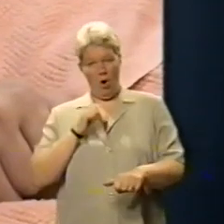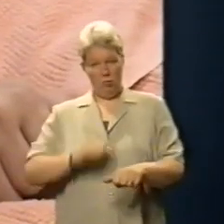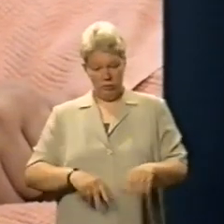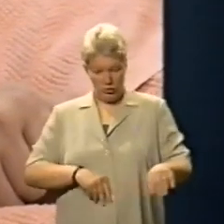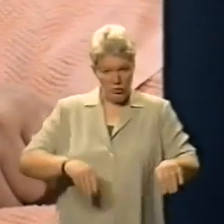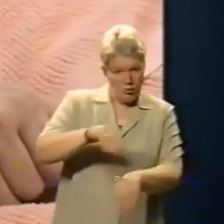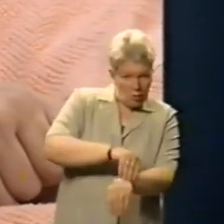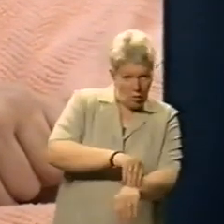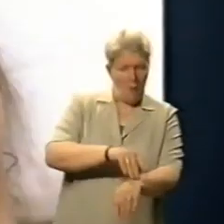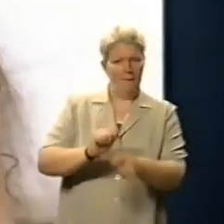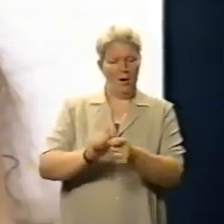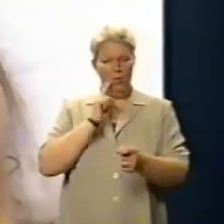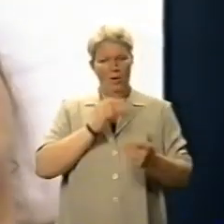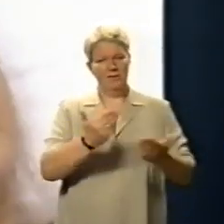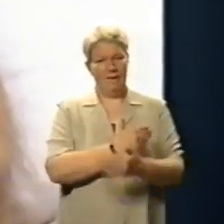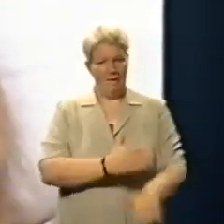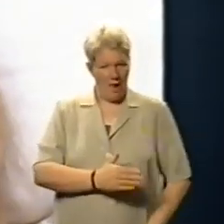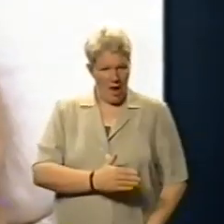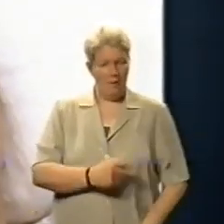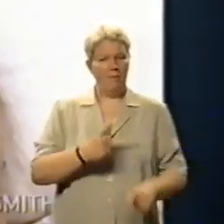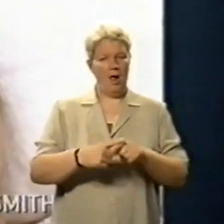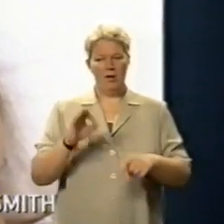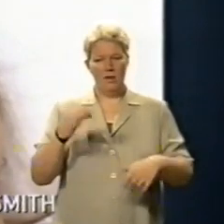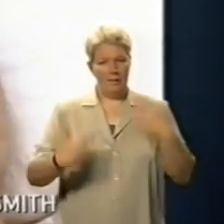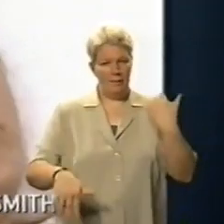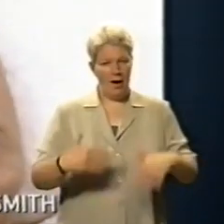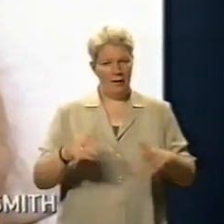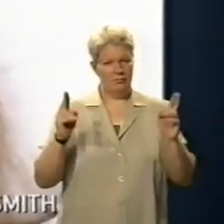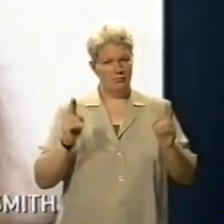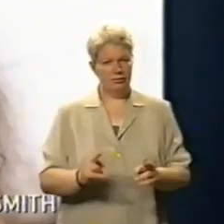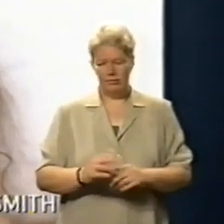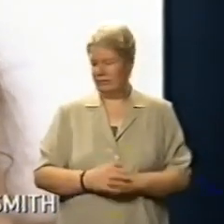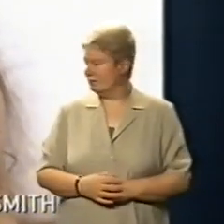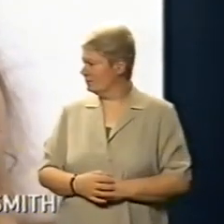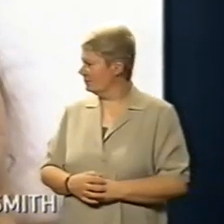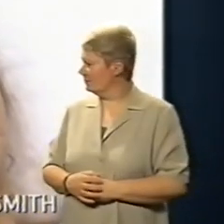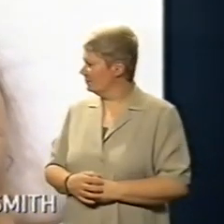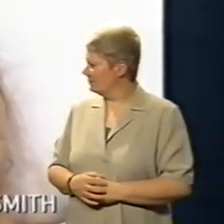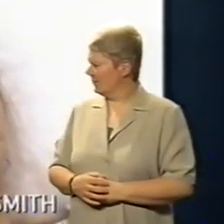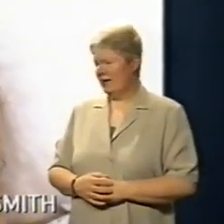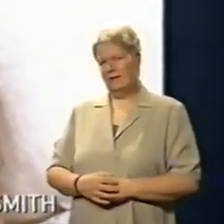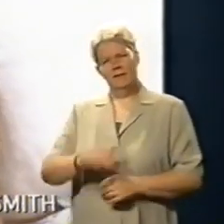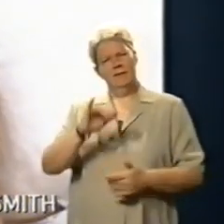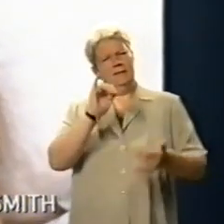pain. Sometimes it can be a band of